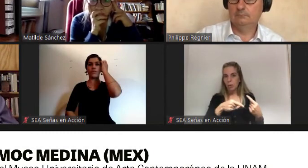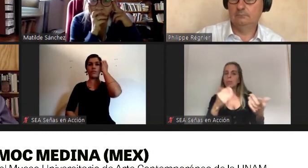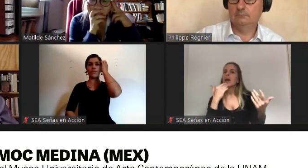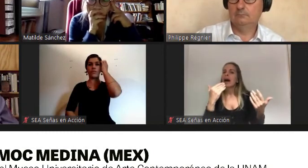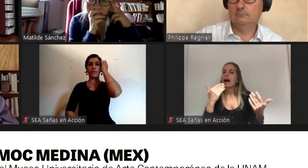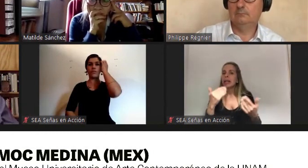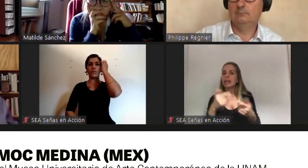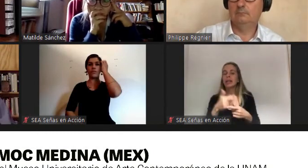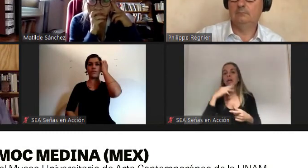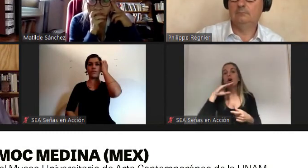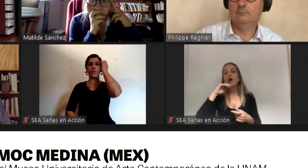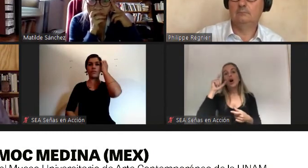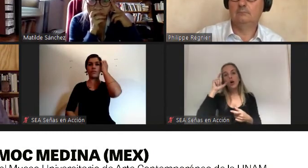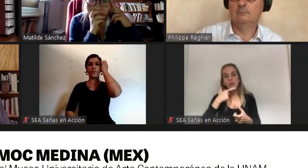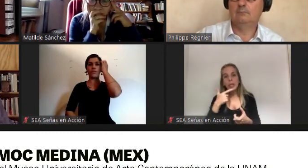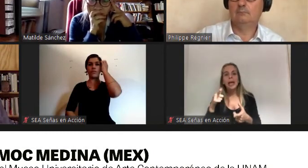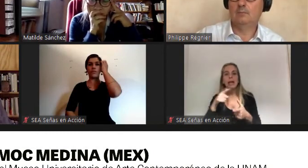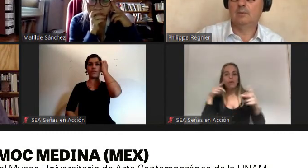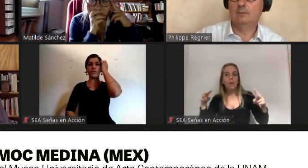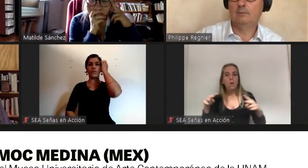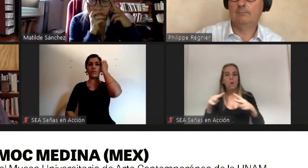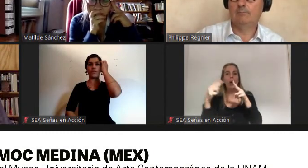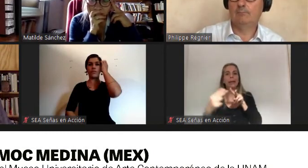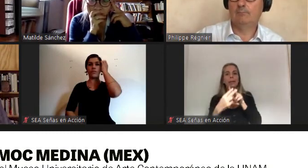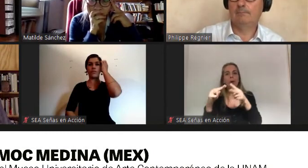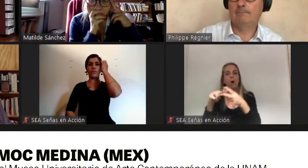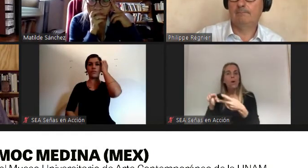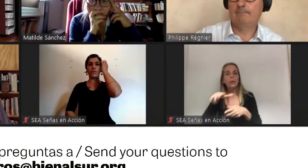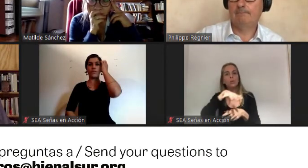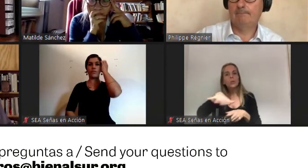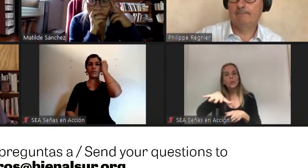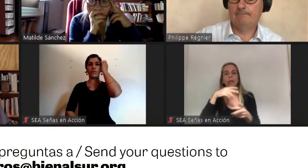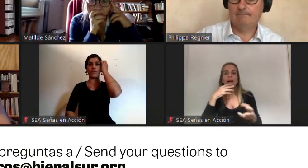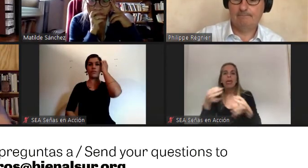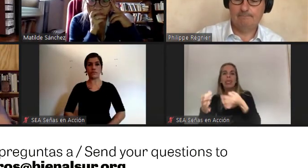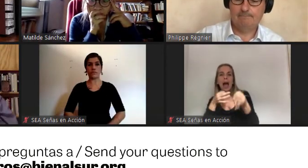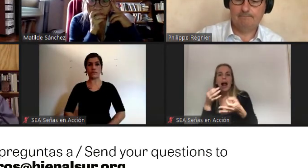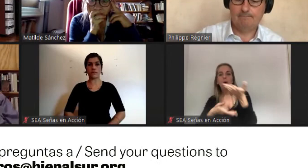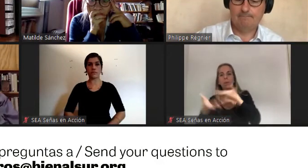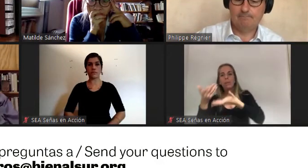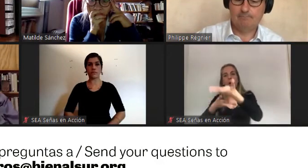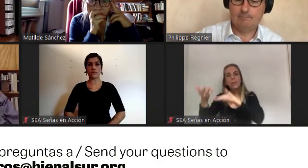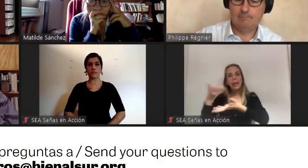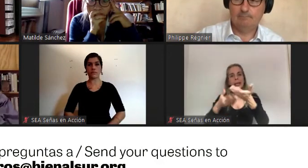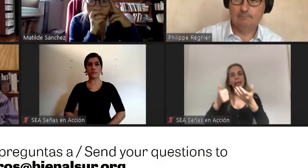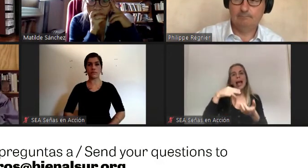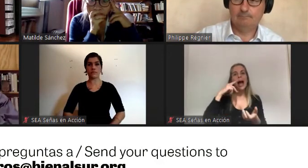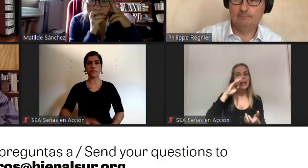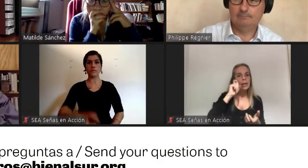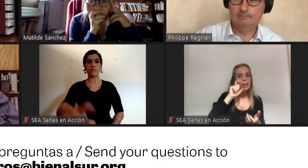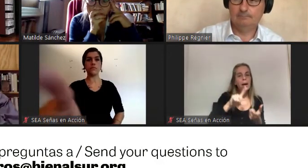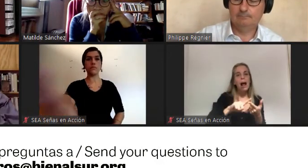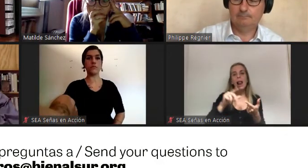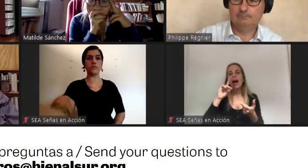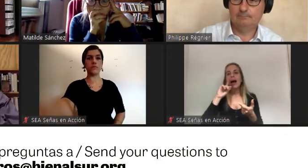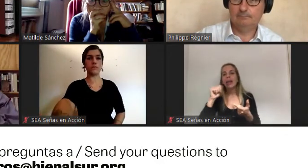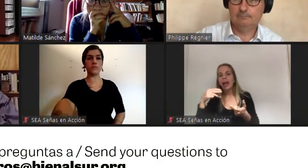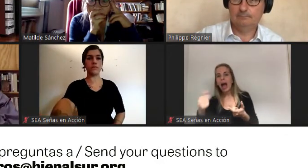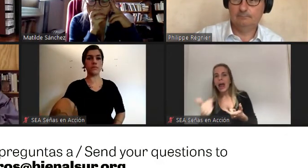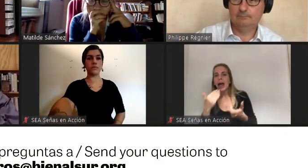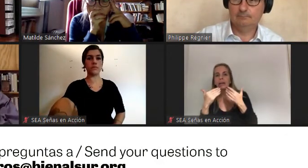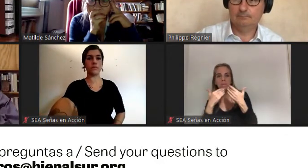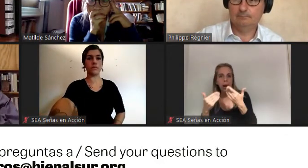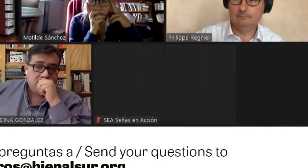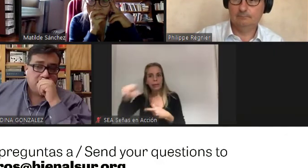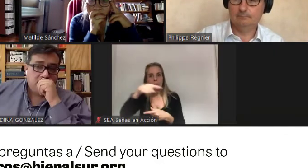corridor. Thank you, Bienal Sur, for generating these spaces of dialogue. Aníbal, Diana, the entire team